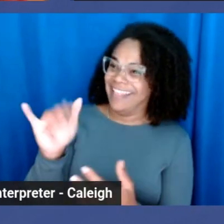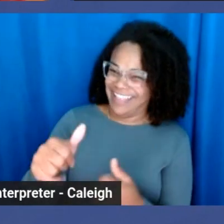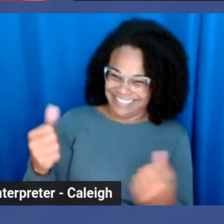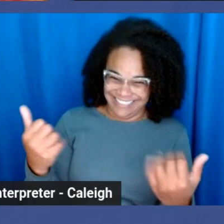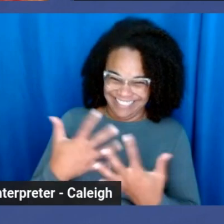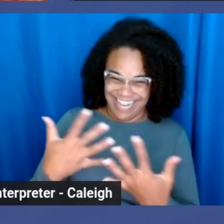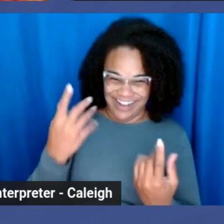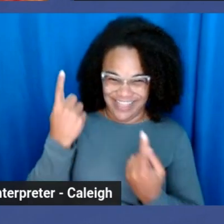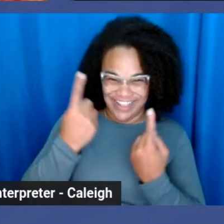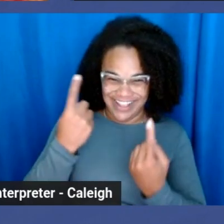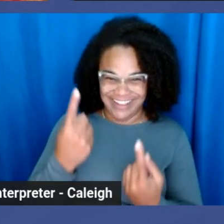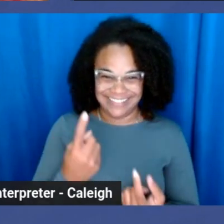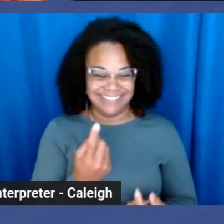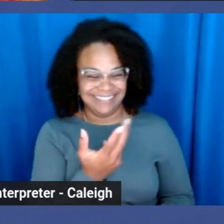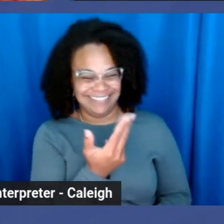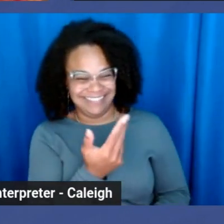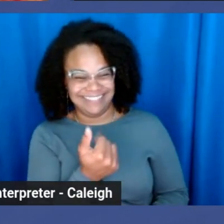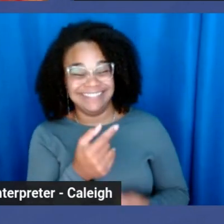thought.